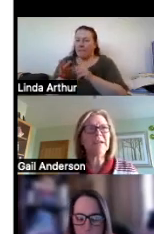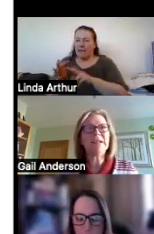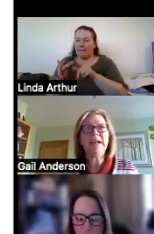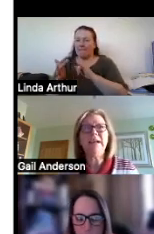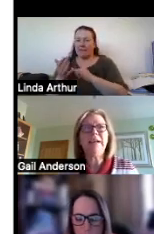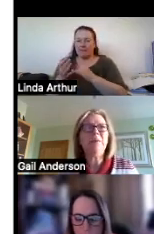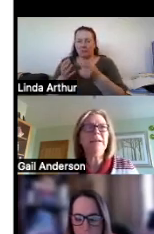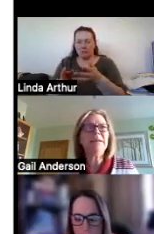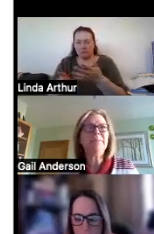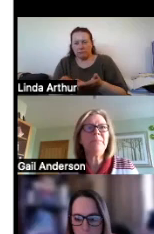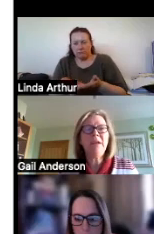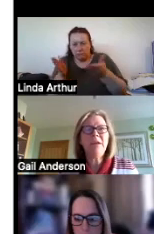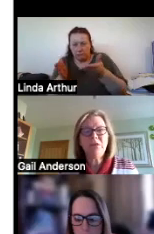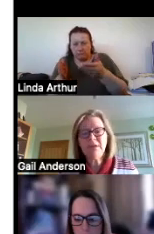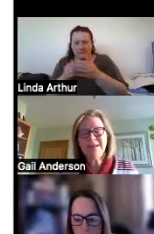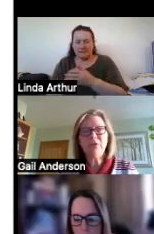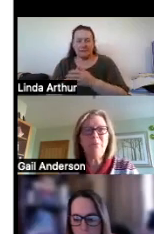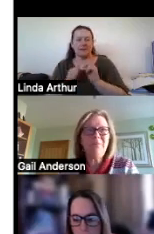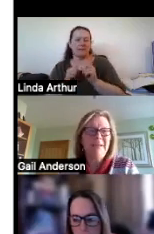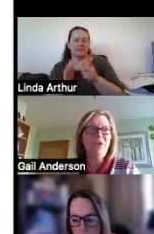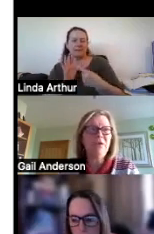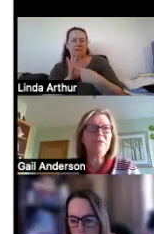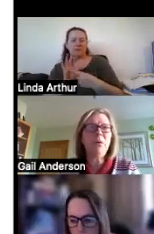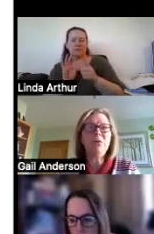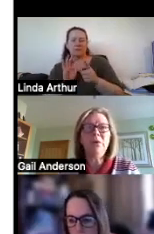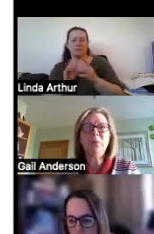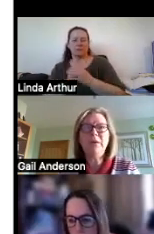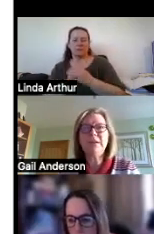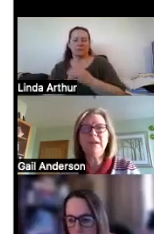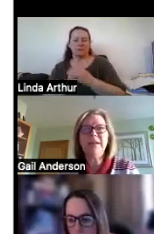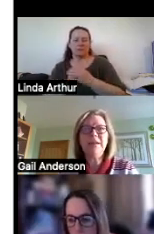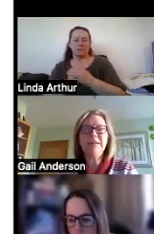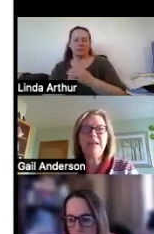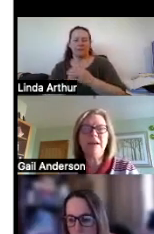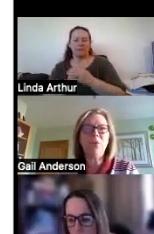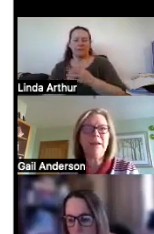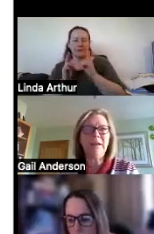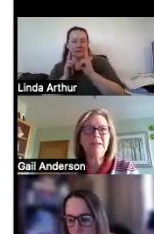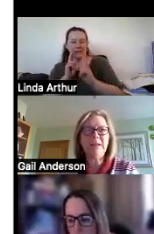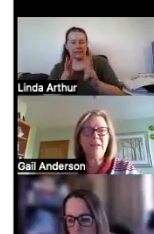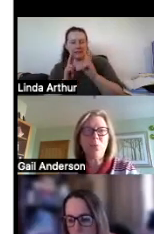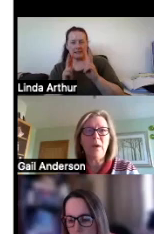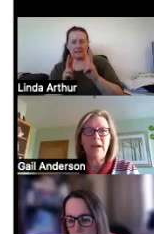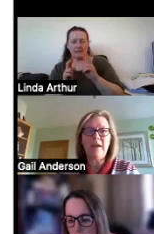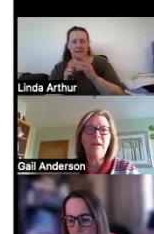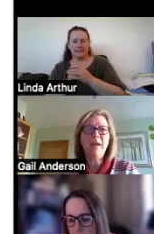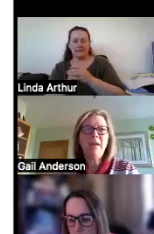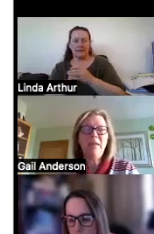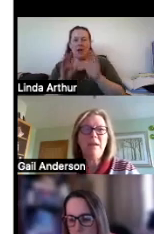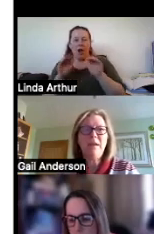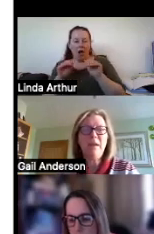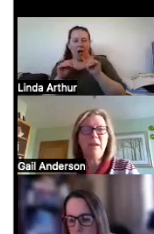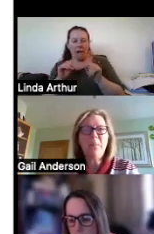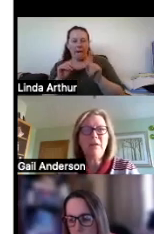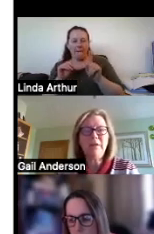to the next slide, Alan, please. So this diagram enlarges what was on the previous slide, and you can see that quite nicely, the way